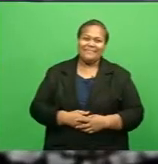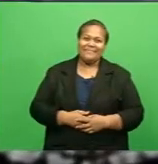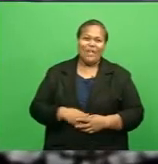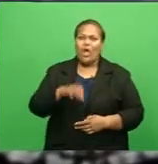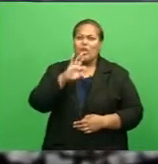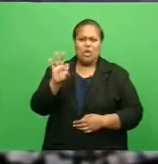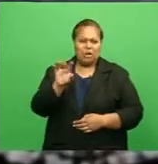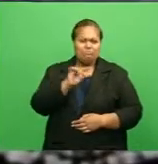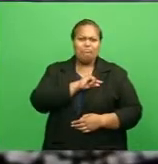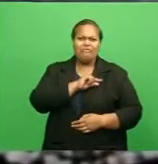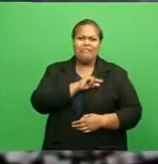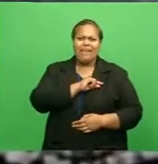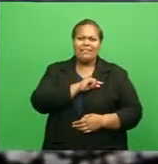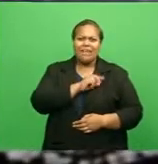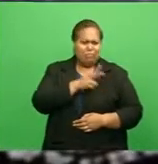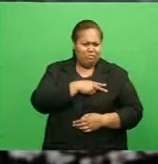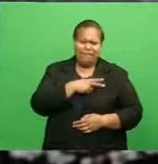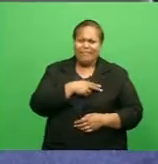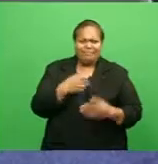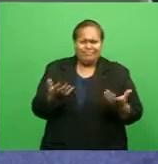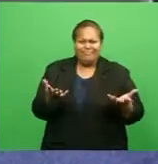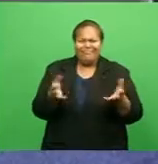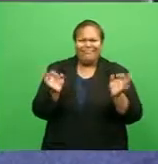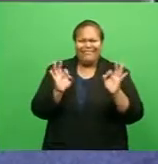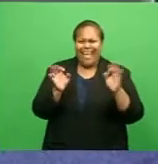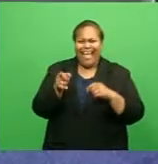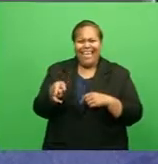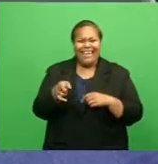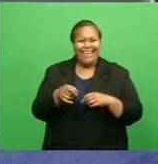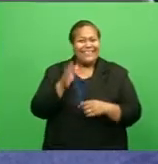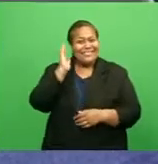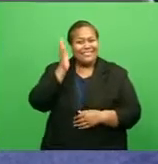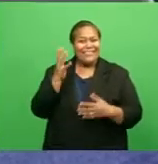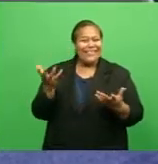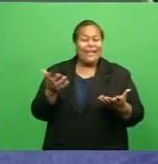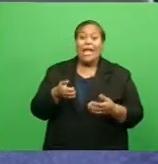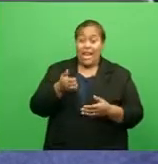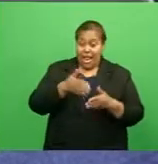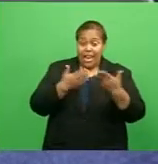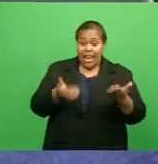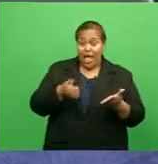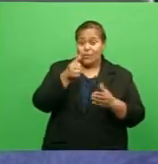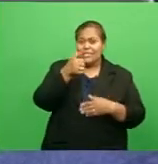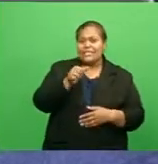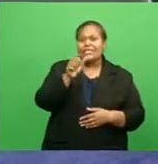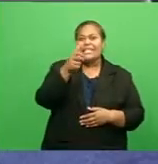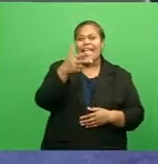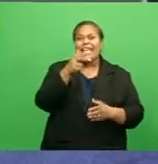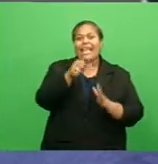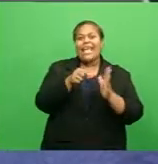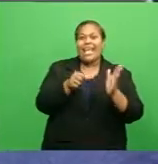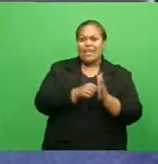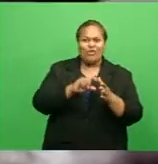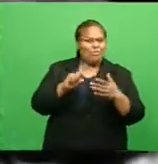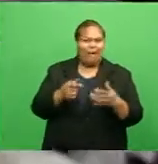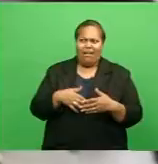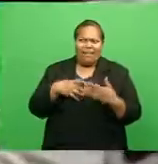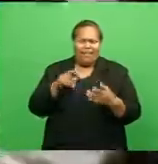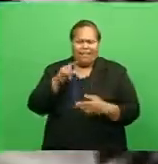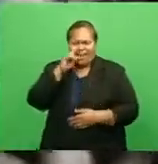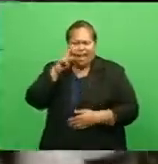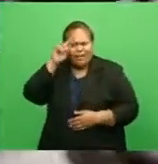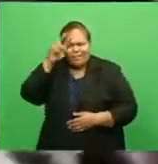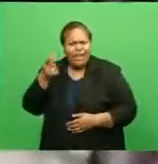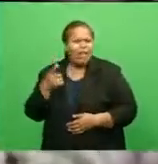prefect. I mean, I wasn't even a prefect in the school. The 68-year-old says he was not able to fully comprehend what it meant to be